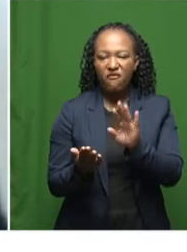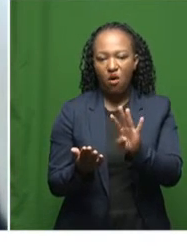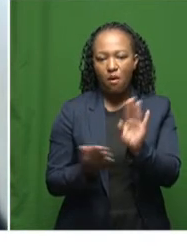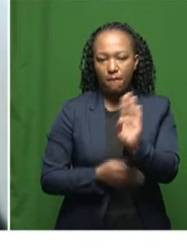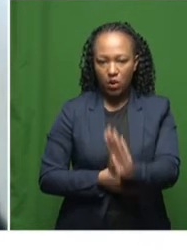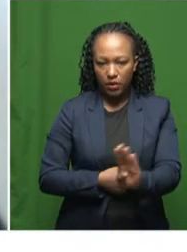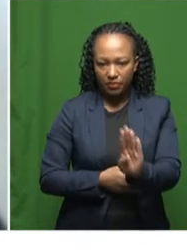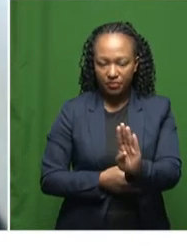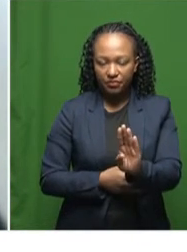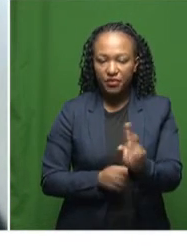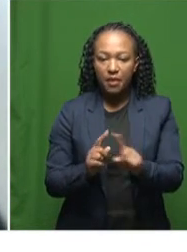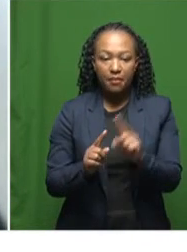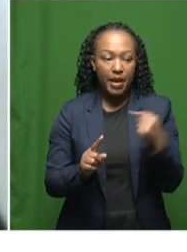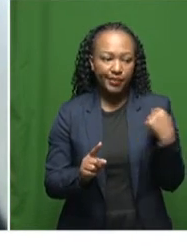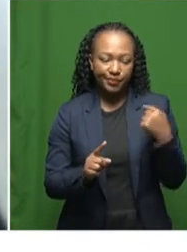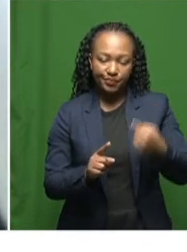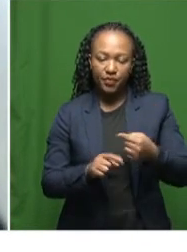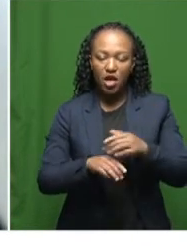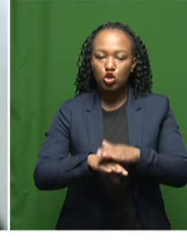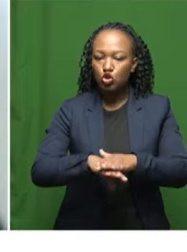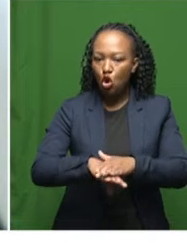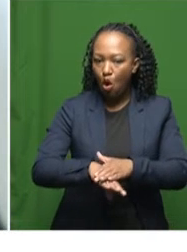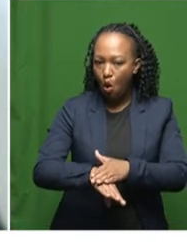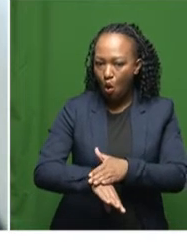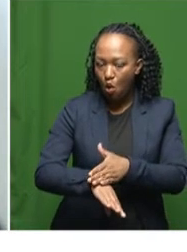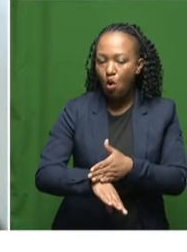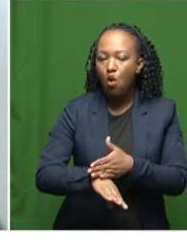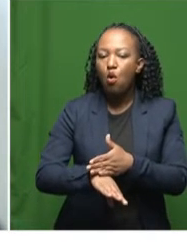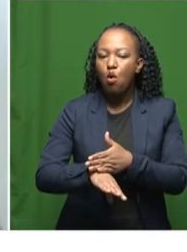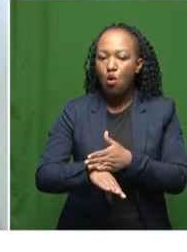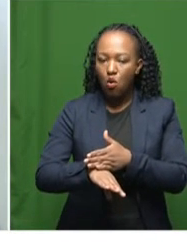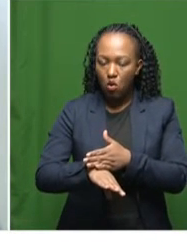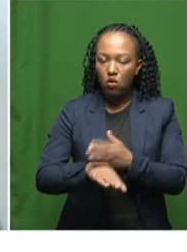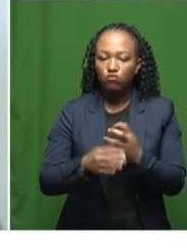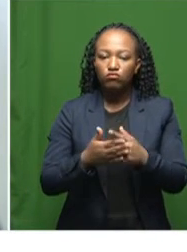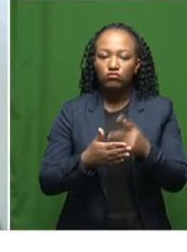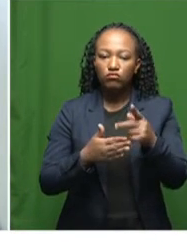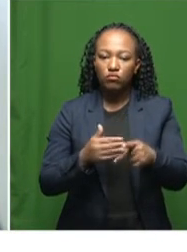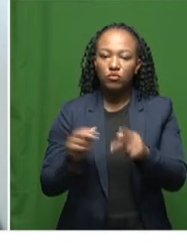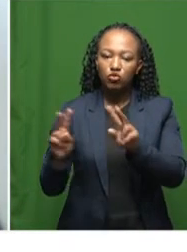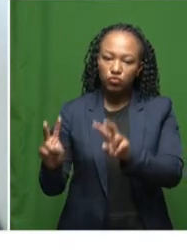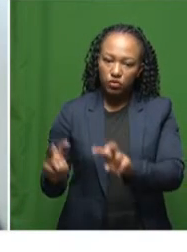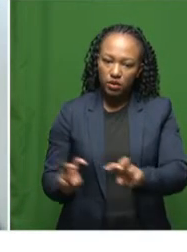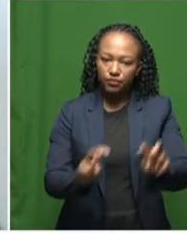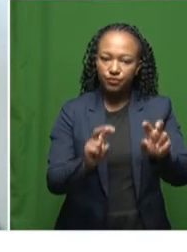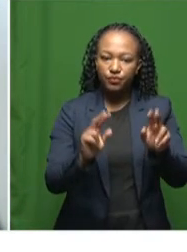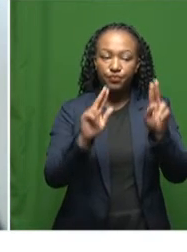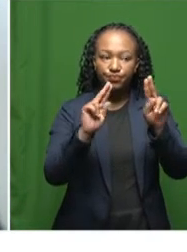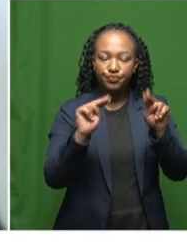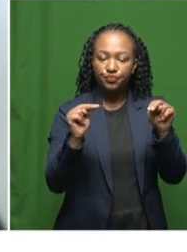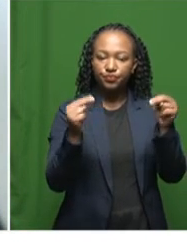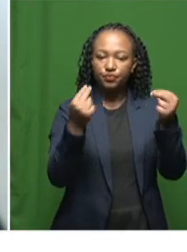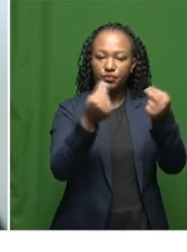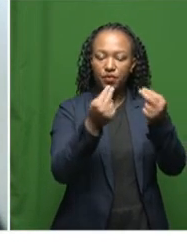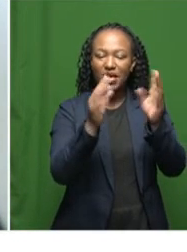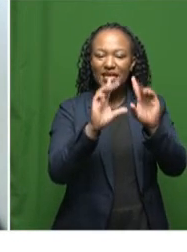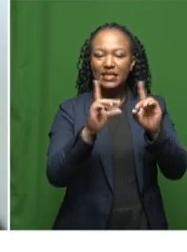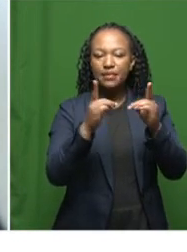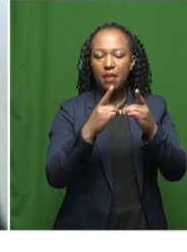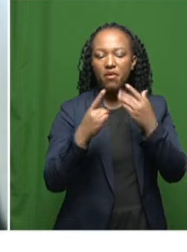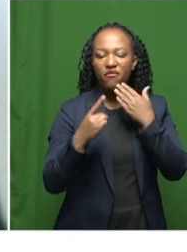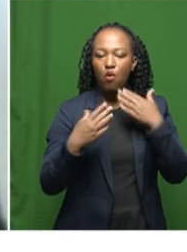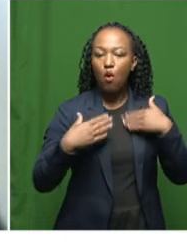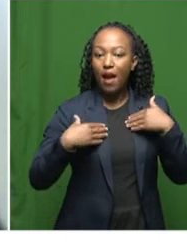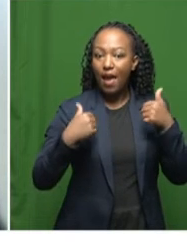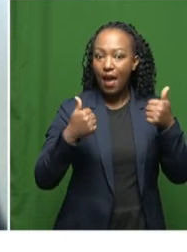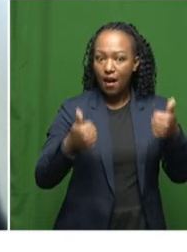progress, the project then was transferred to the National Department of Health. That was done